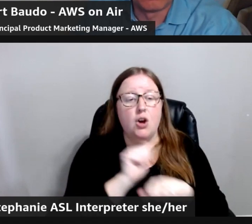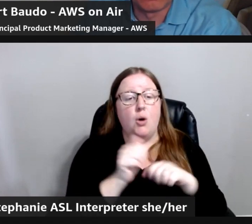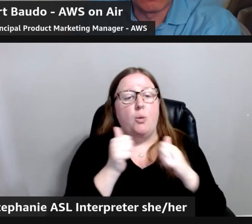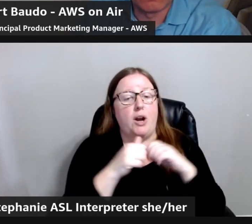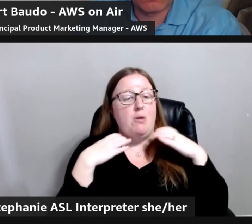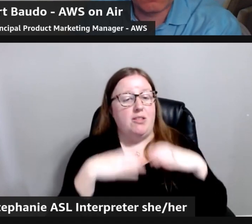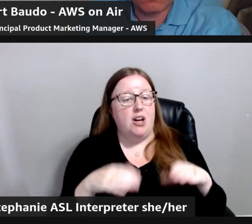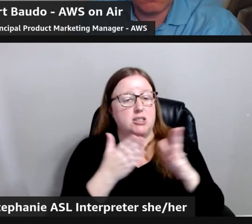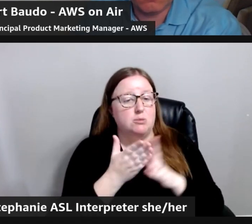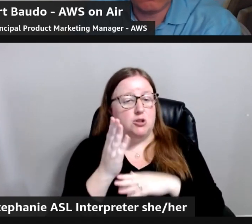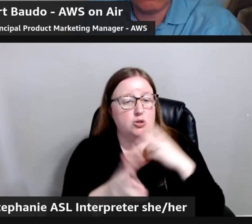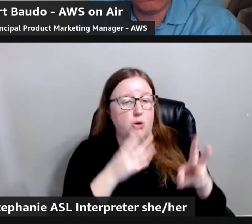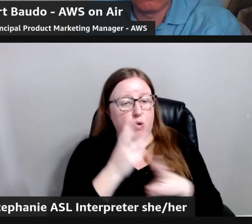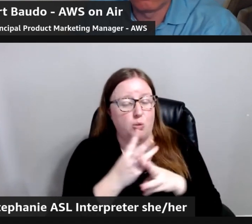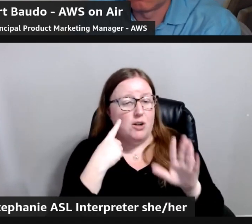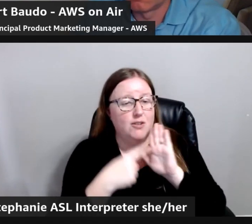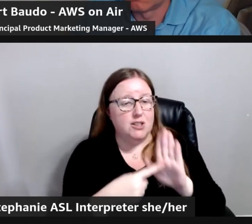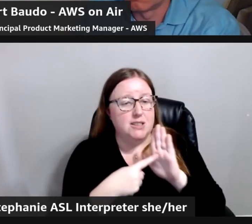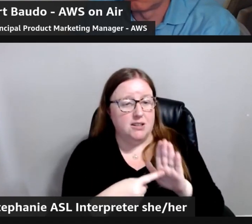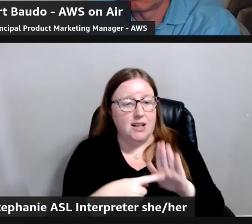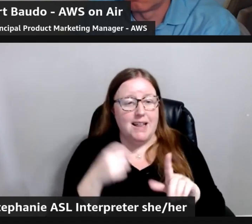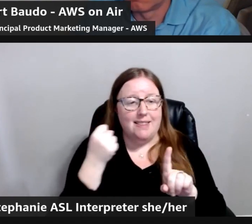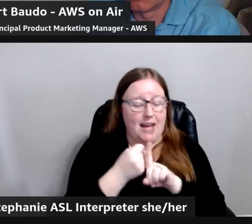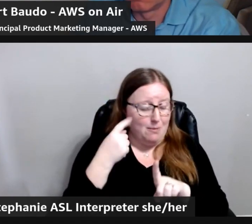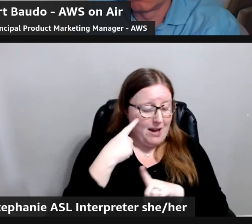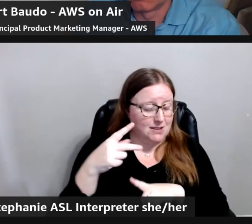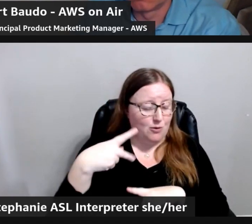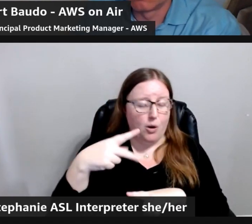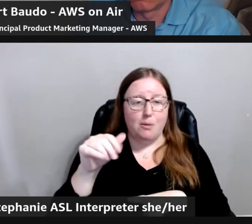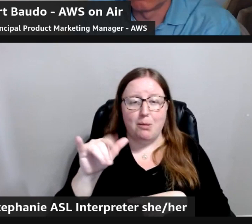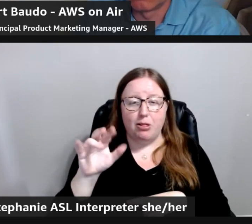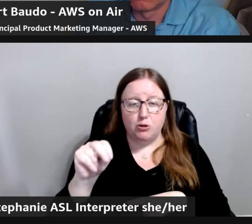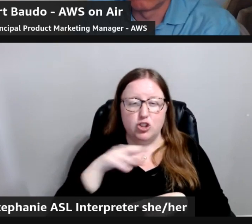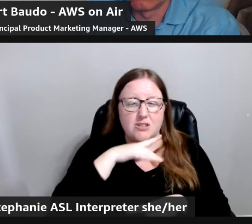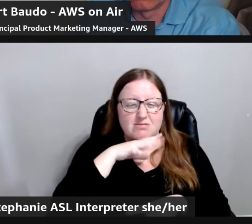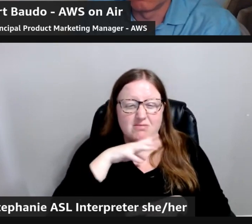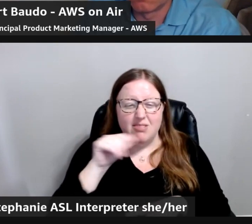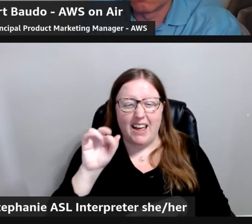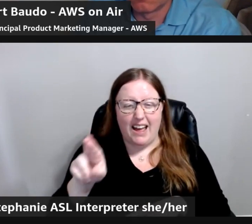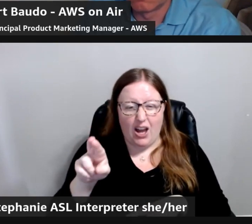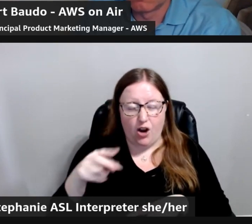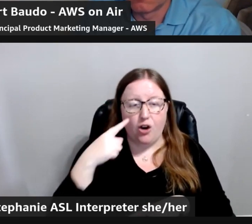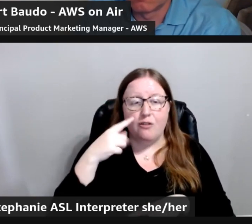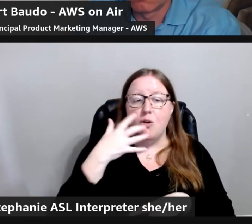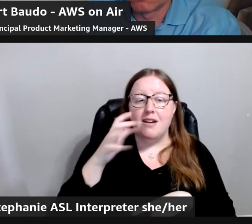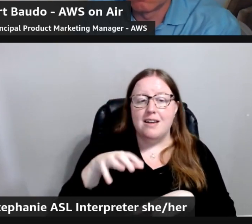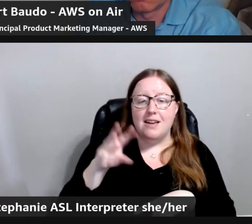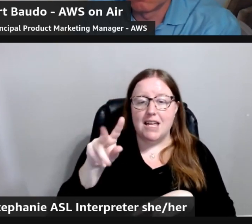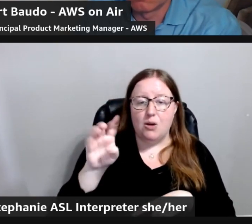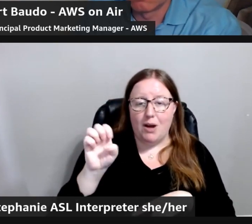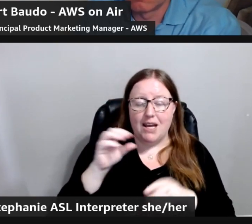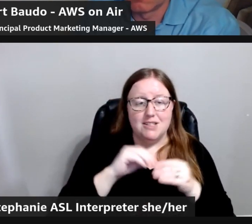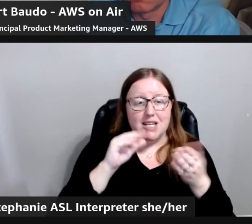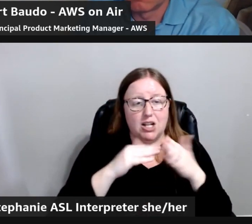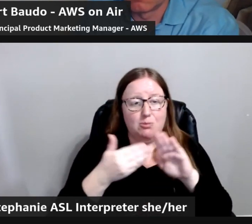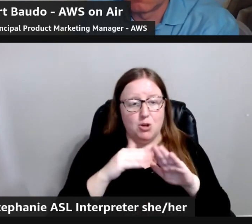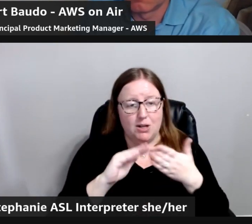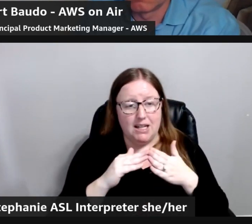around the world on, for example, the implications of pollution for urban heat waves, particularly in communities that have